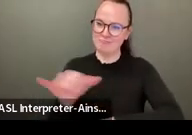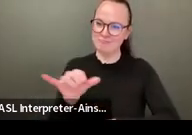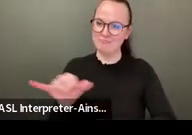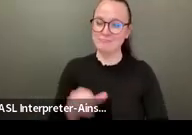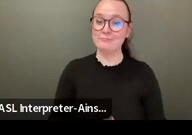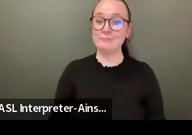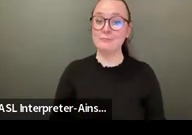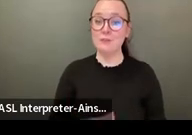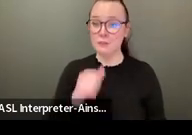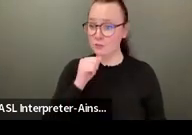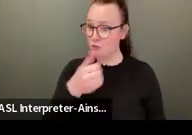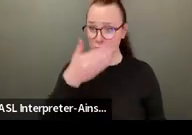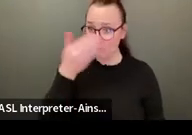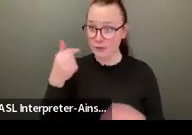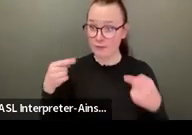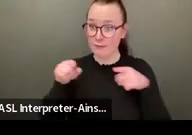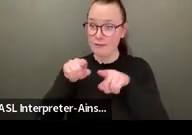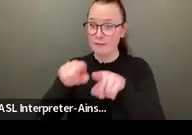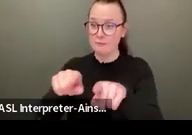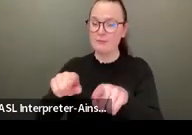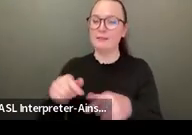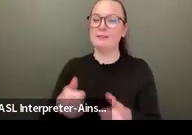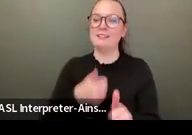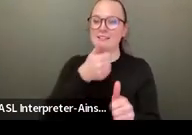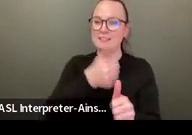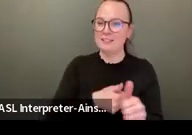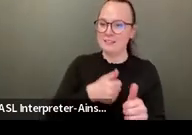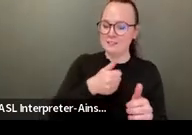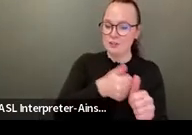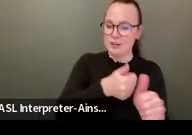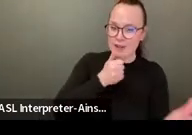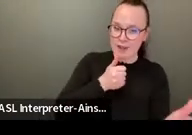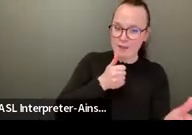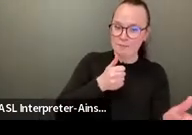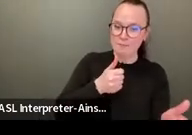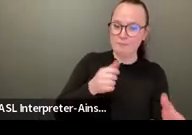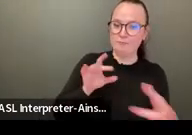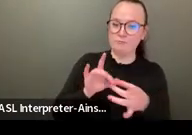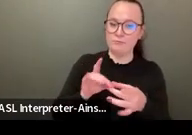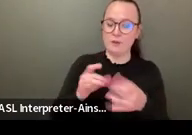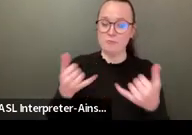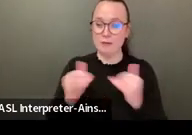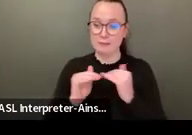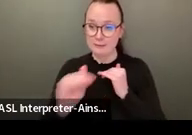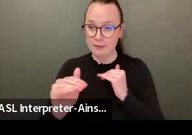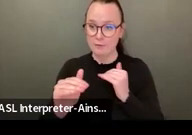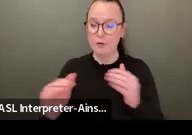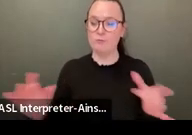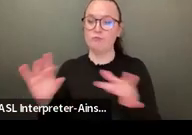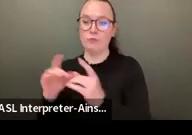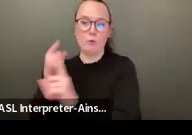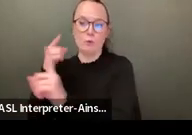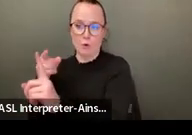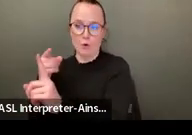your alignment, right? Every gap gets a present level, gets a goal. So do